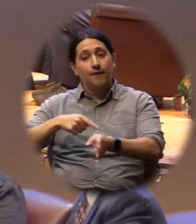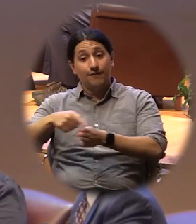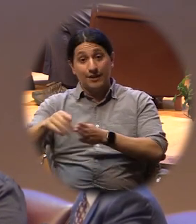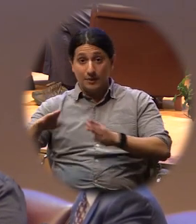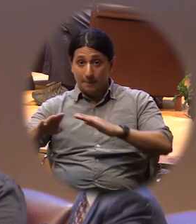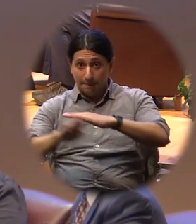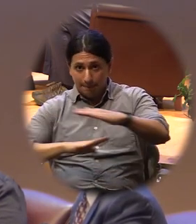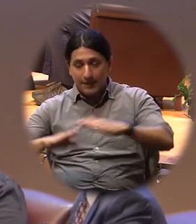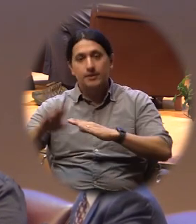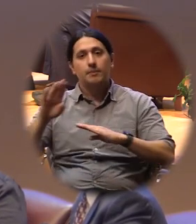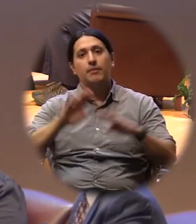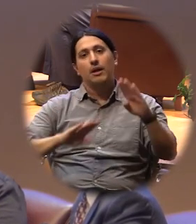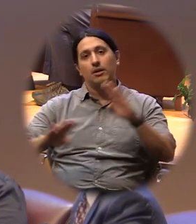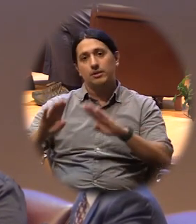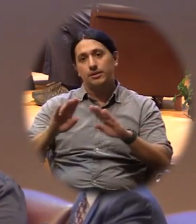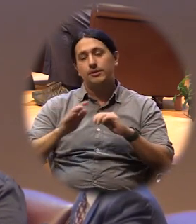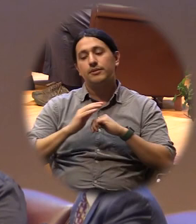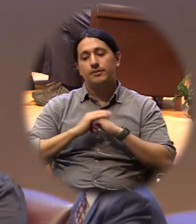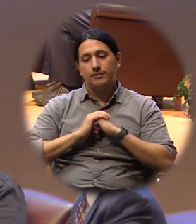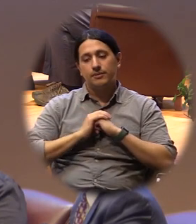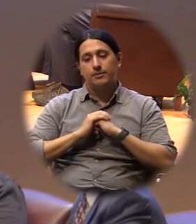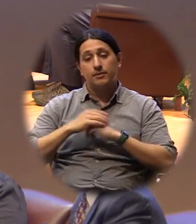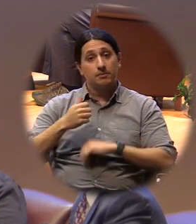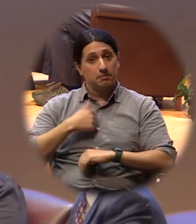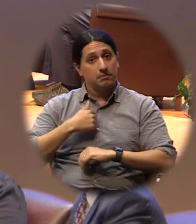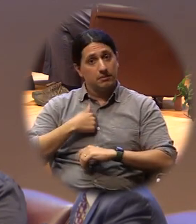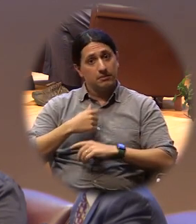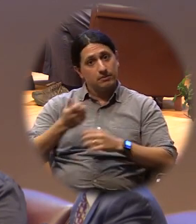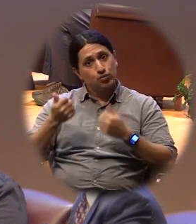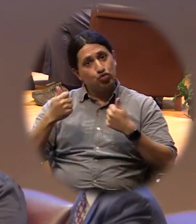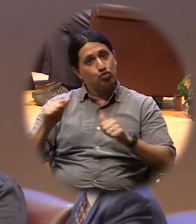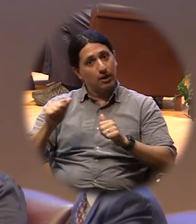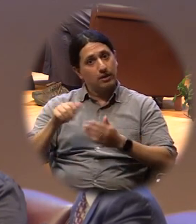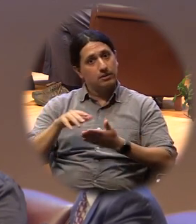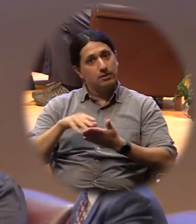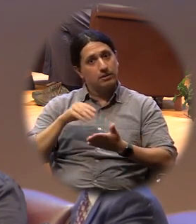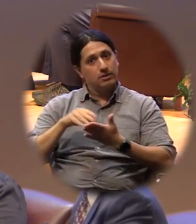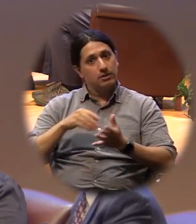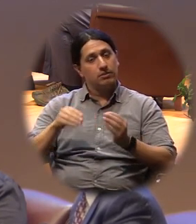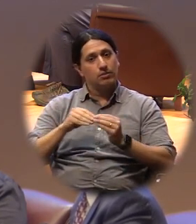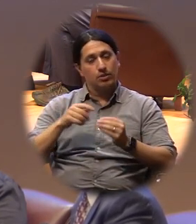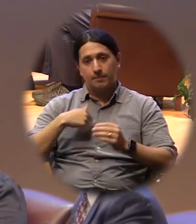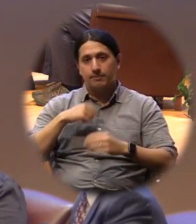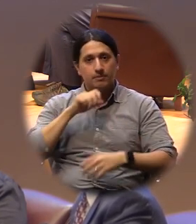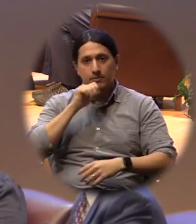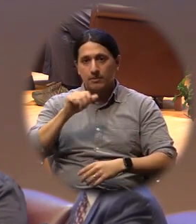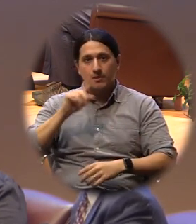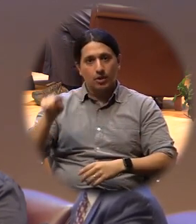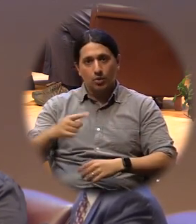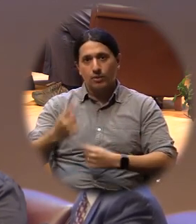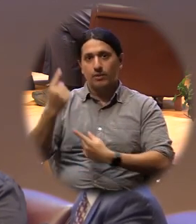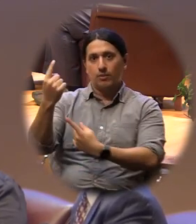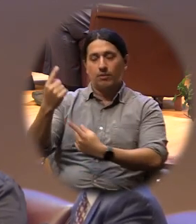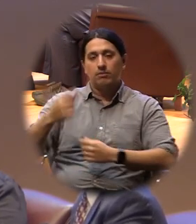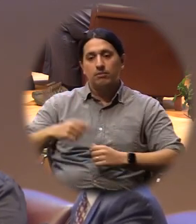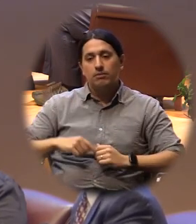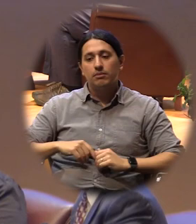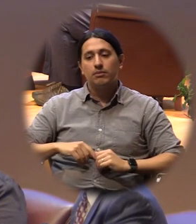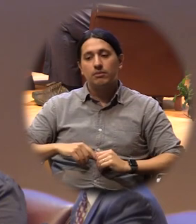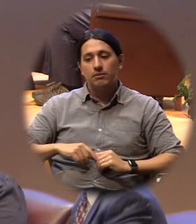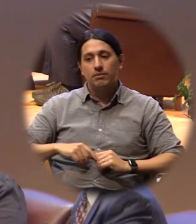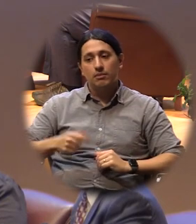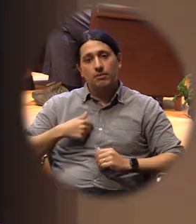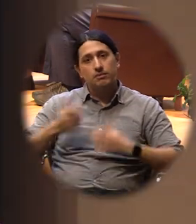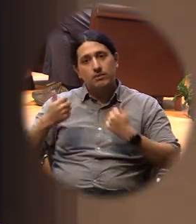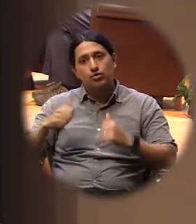been pushing myself, and I'm certainly not the only one who's pushing it, is to get